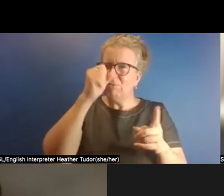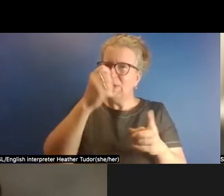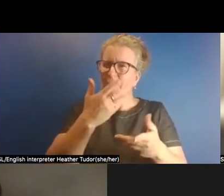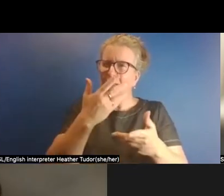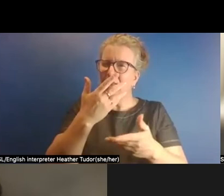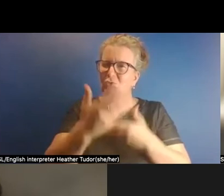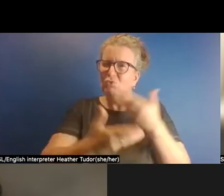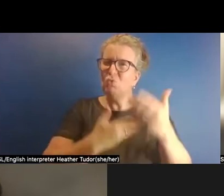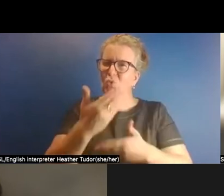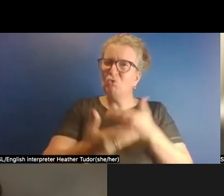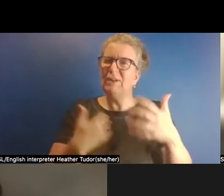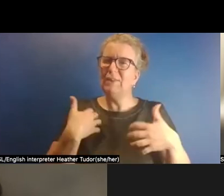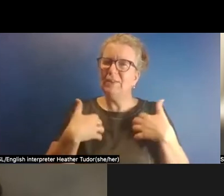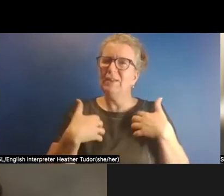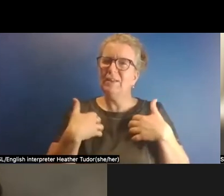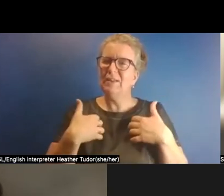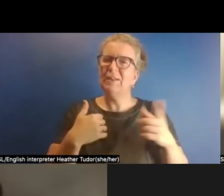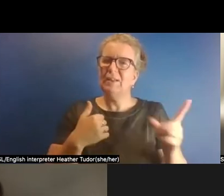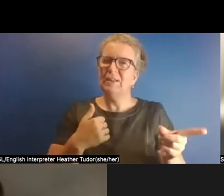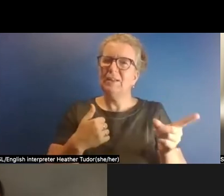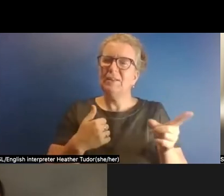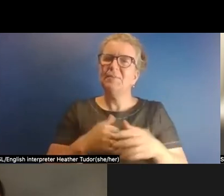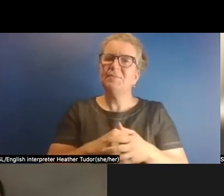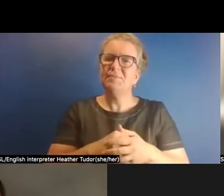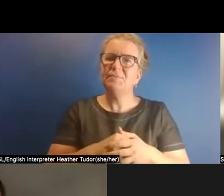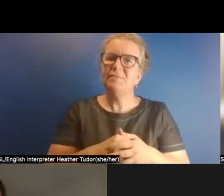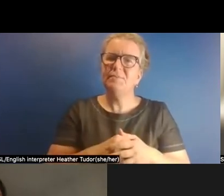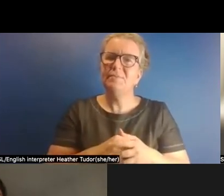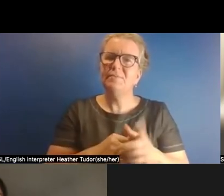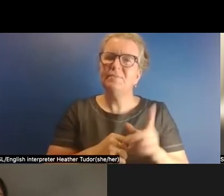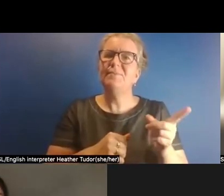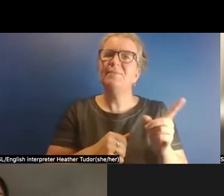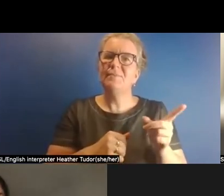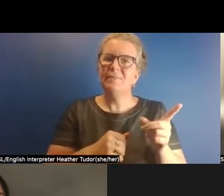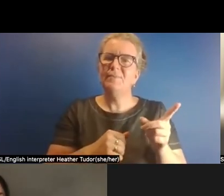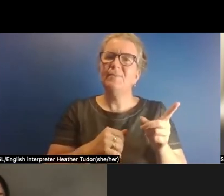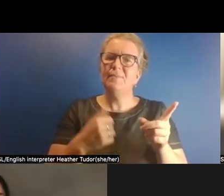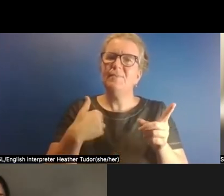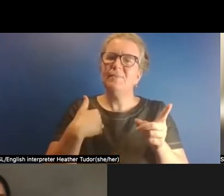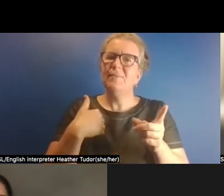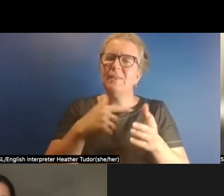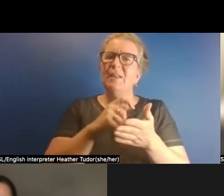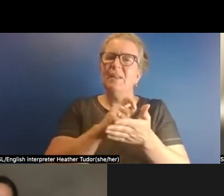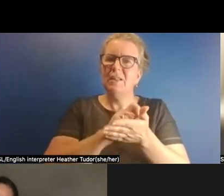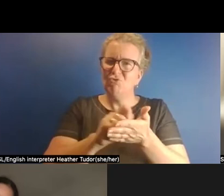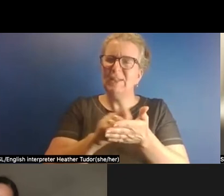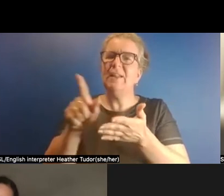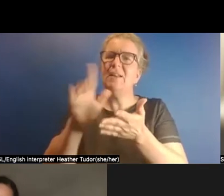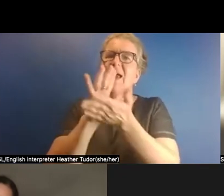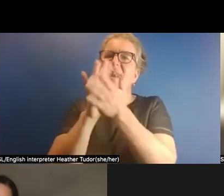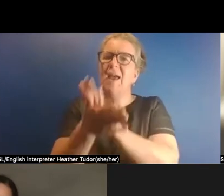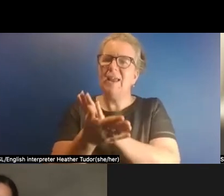well. Yeah, it was. It's written in Annihilation of Caste. It's a very big speech. So in the